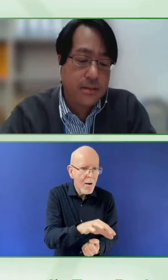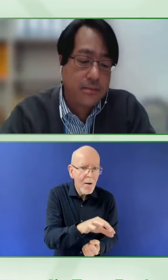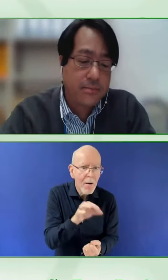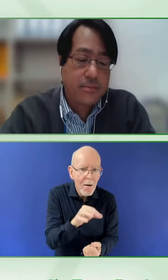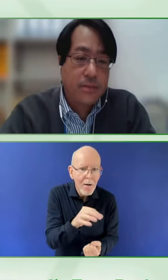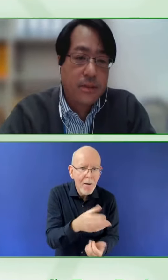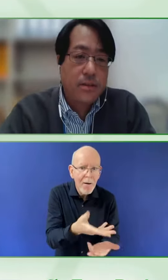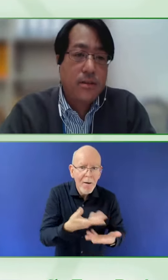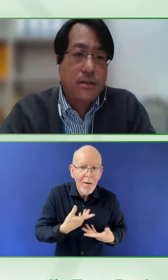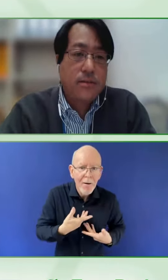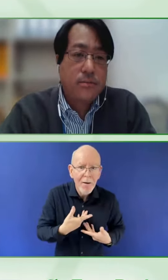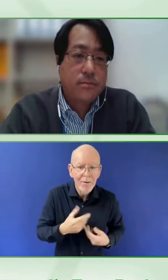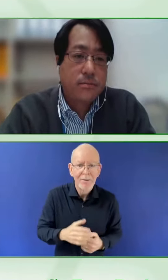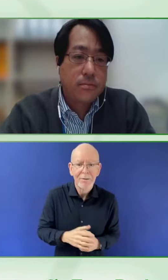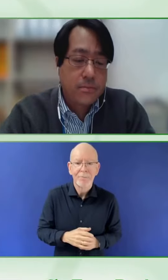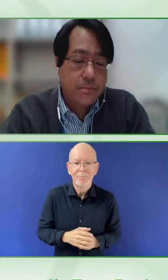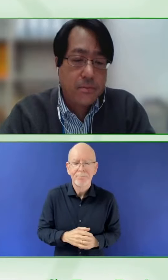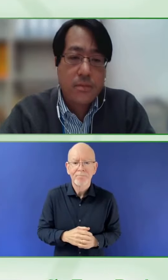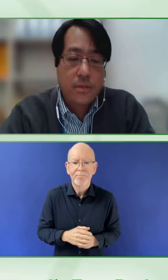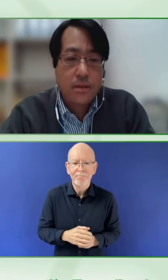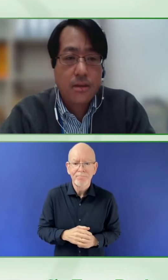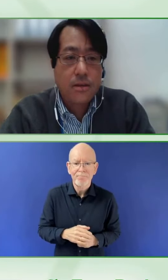slide.